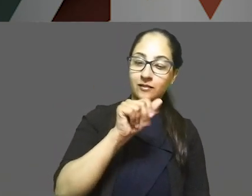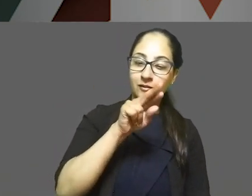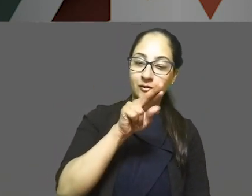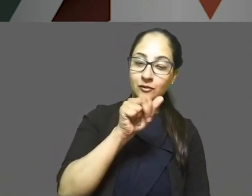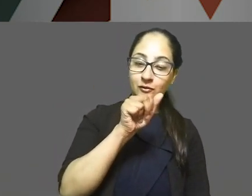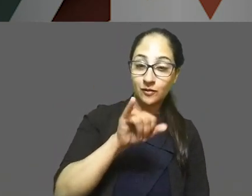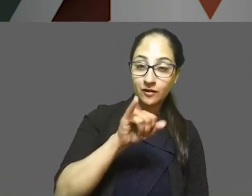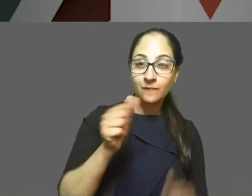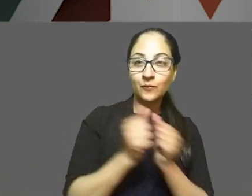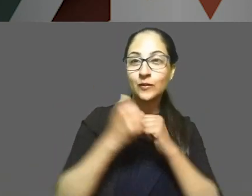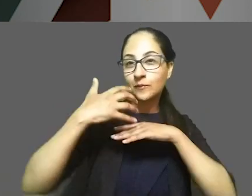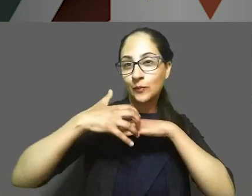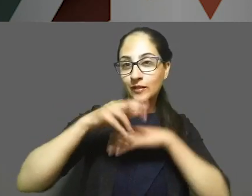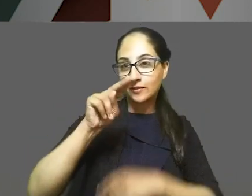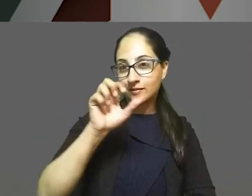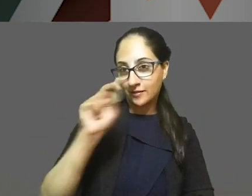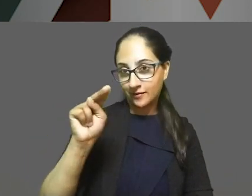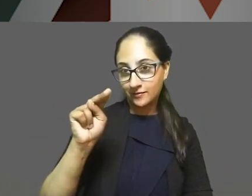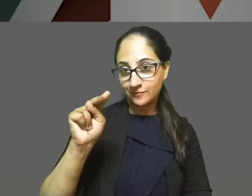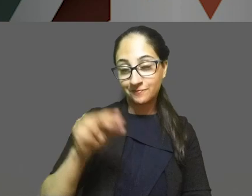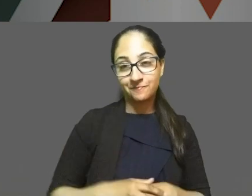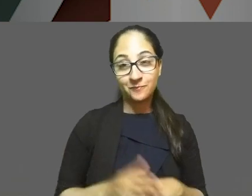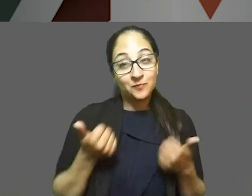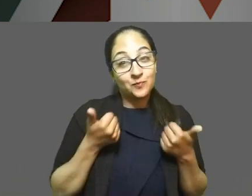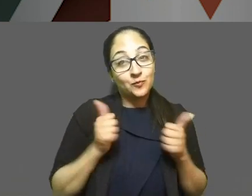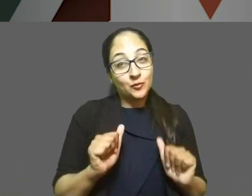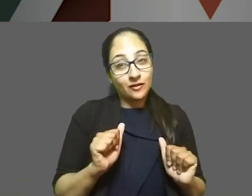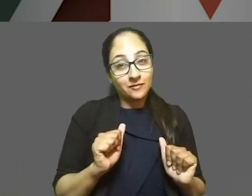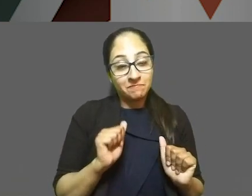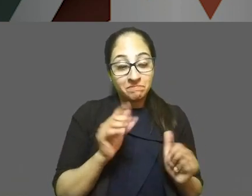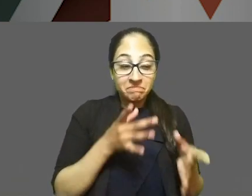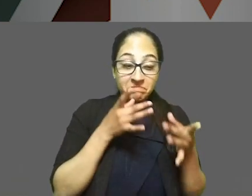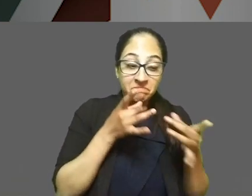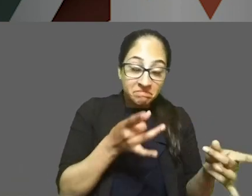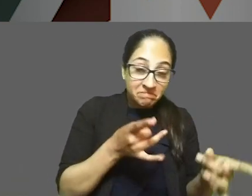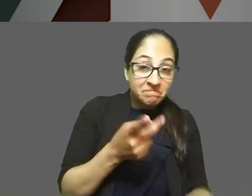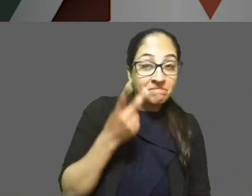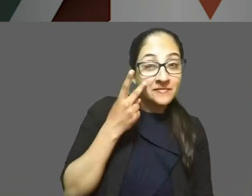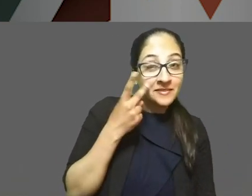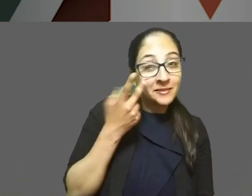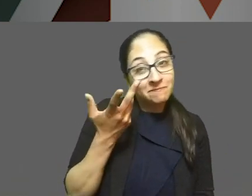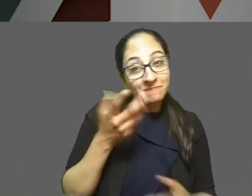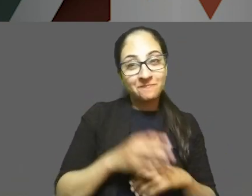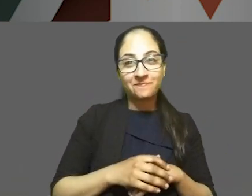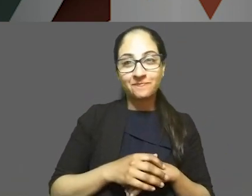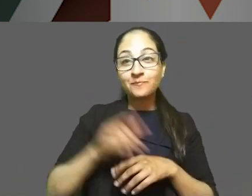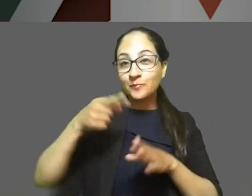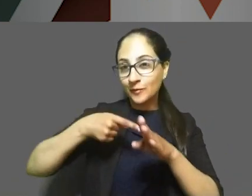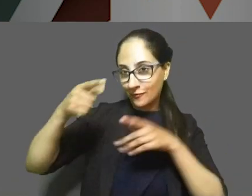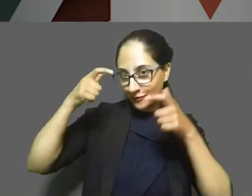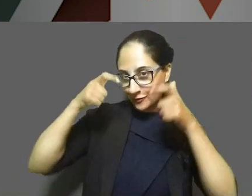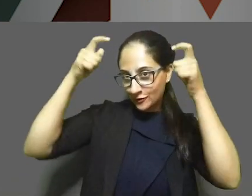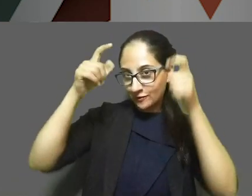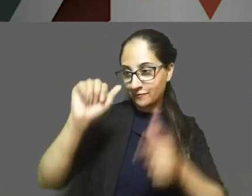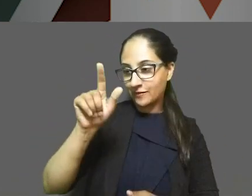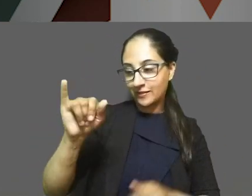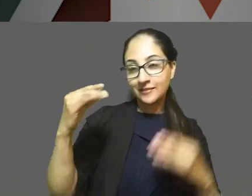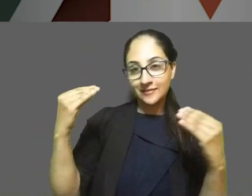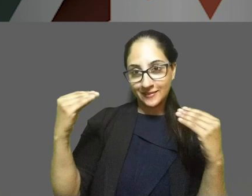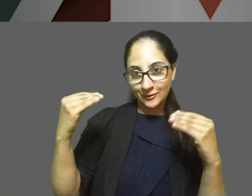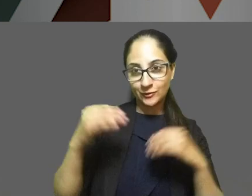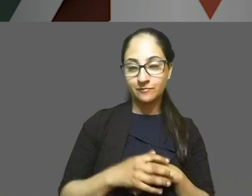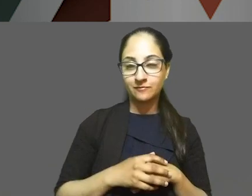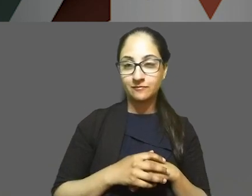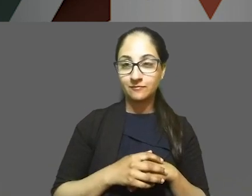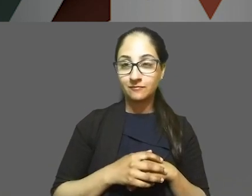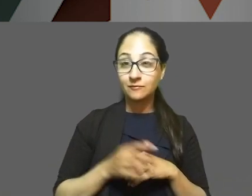time. Yeah, or at least attempt to. Taught to me by the amazing Chef Ali. And you're